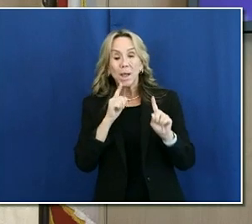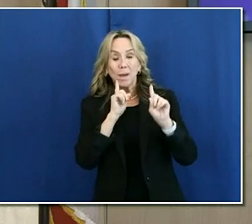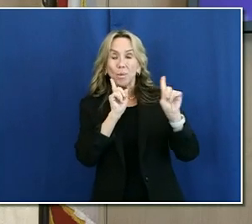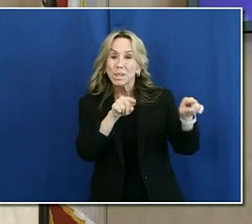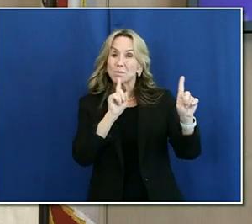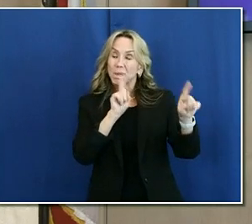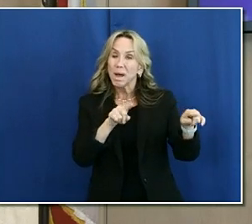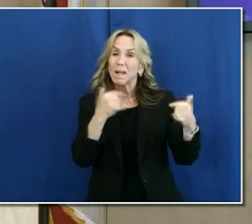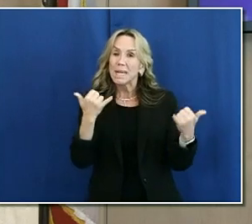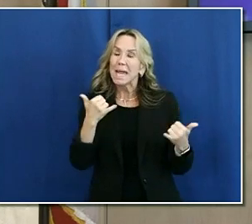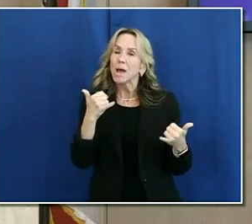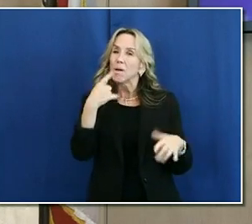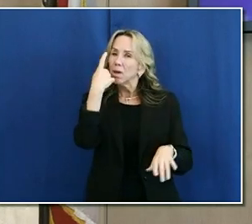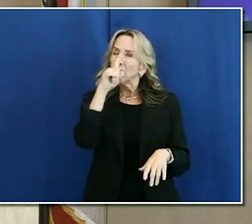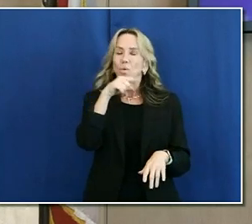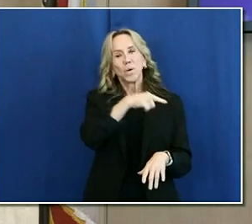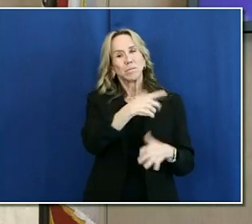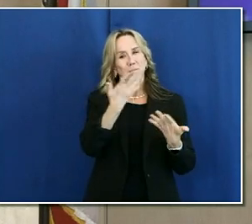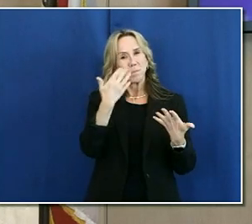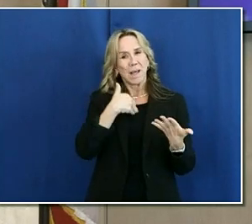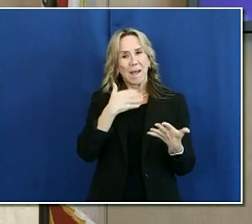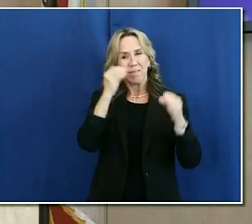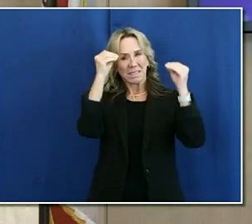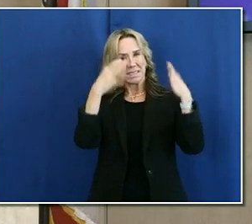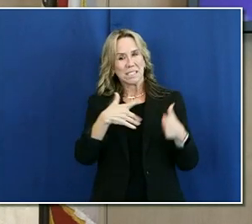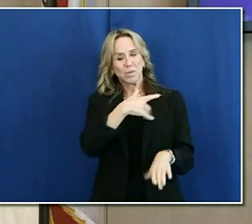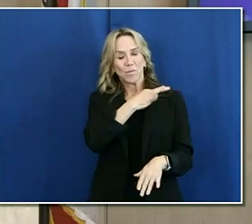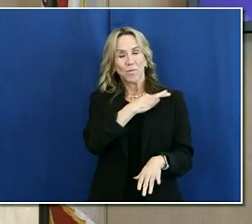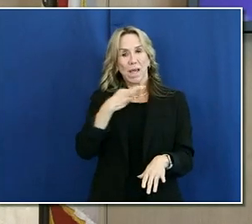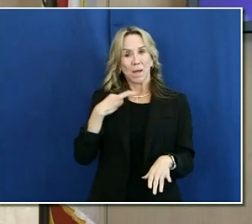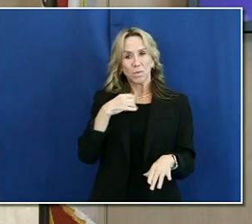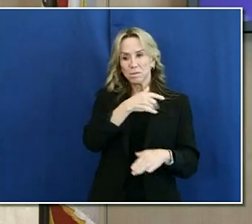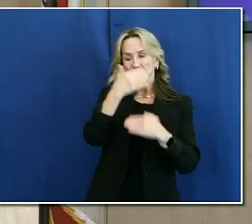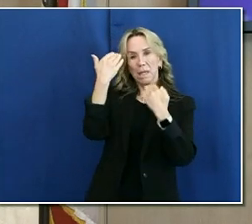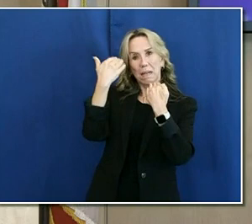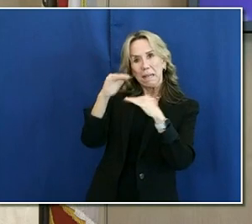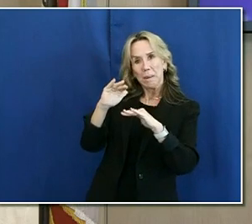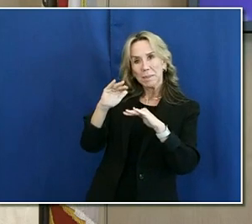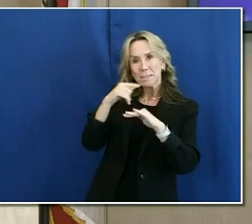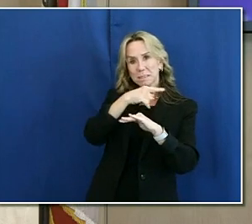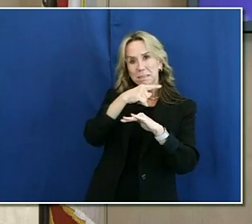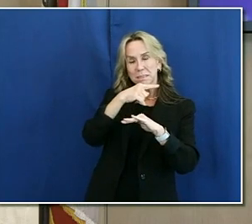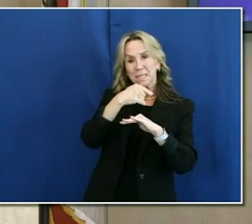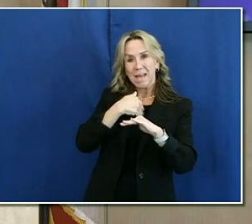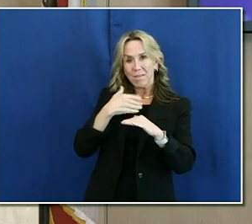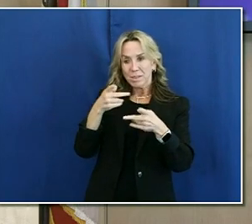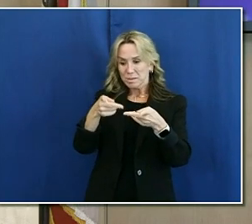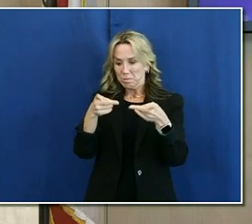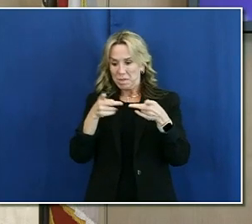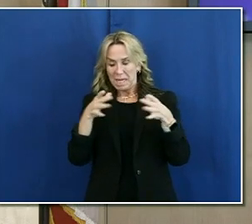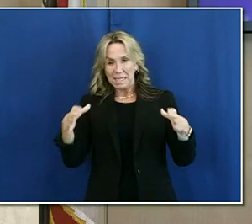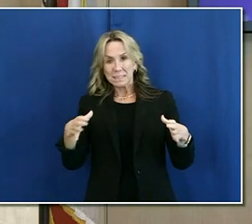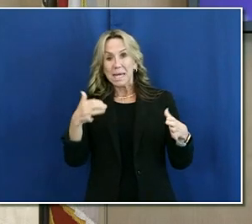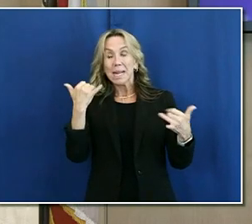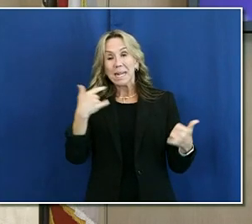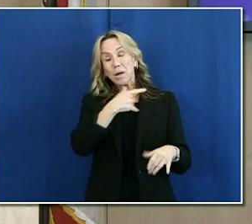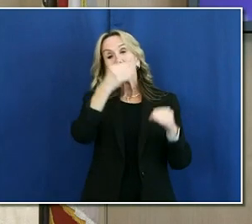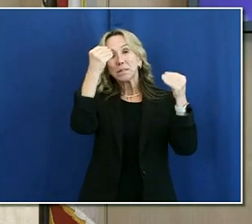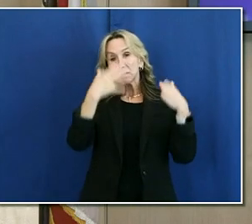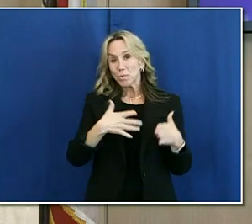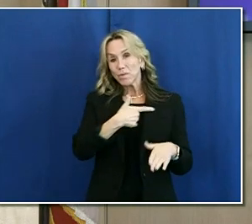teaching in a limited number of in-person classes to have the opportunity to switch to virtual